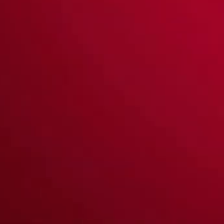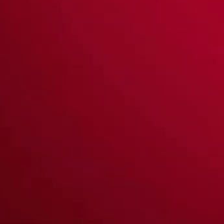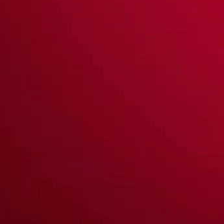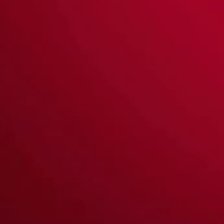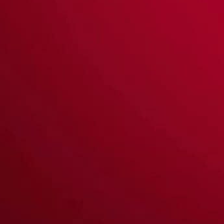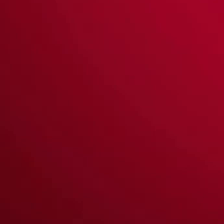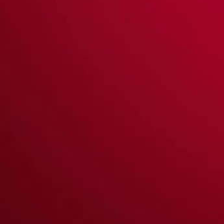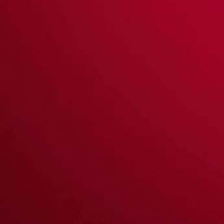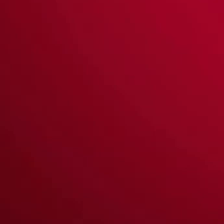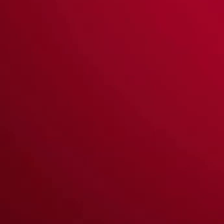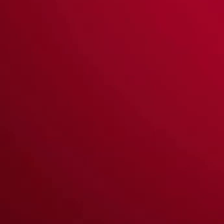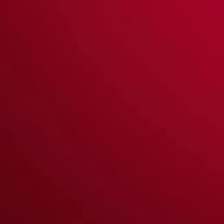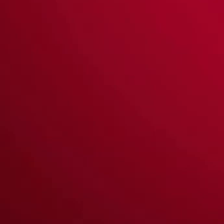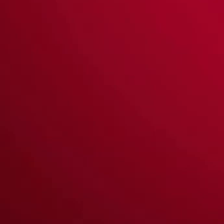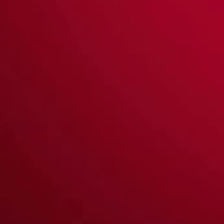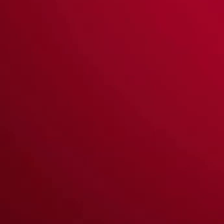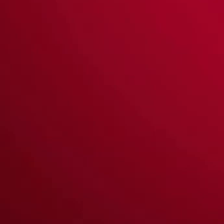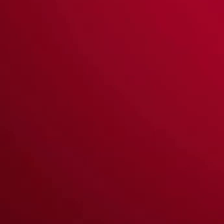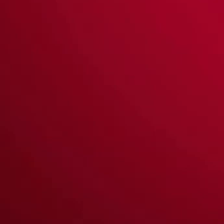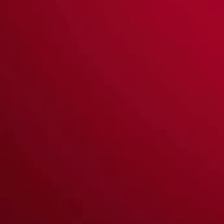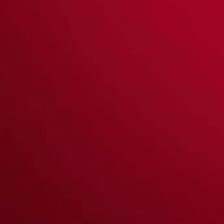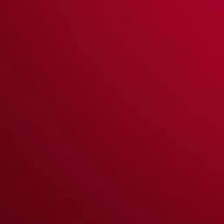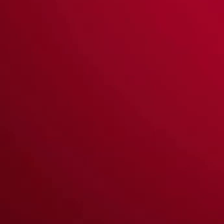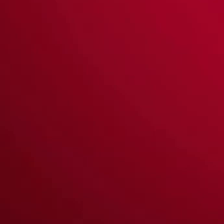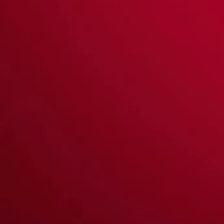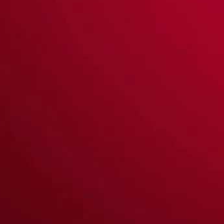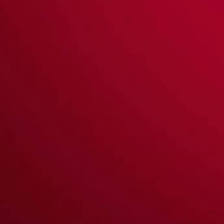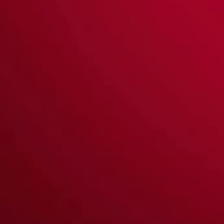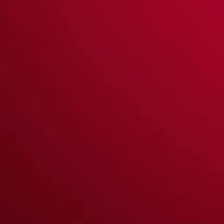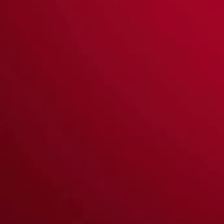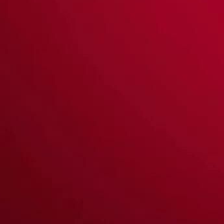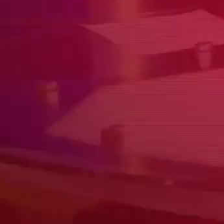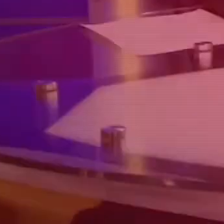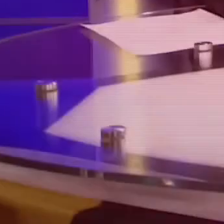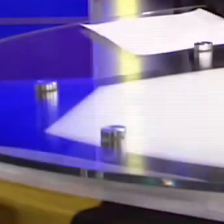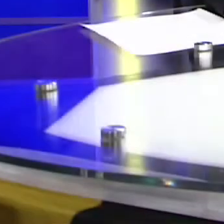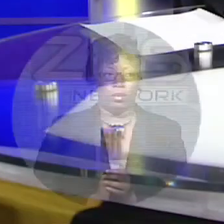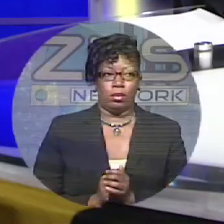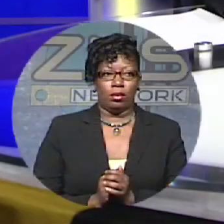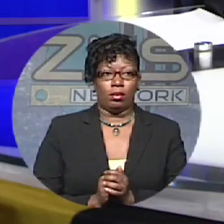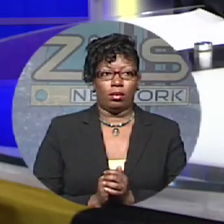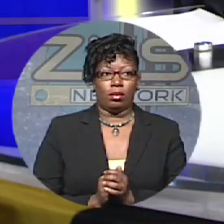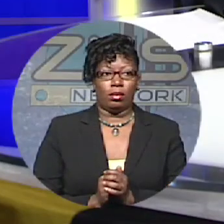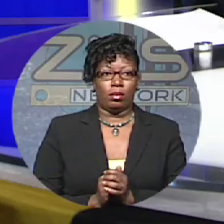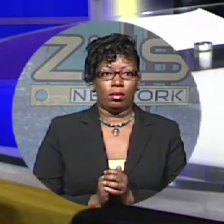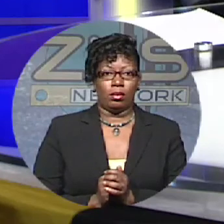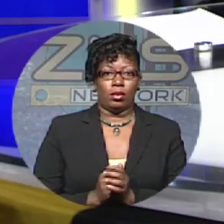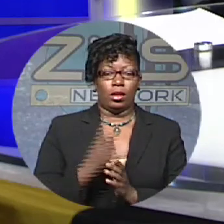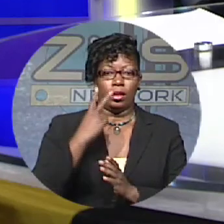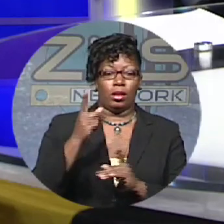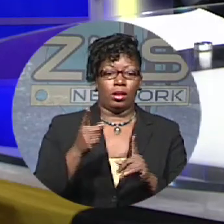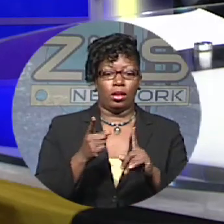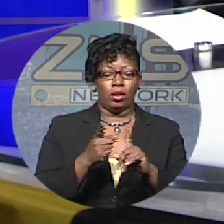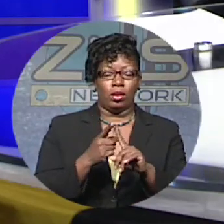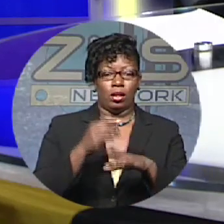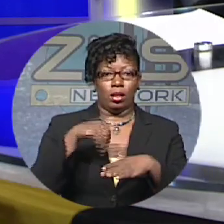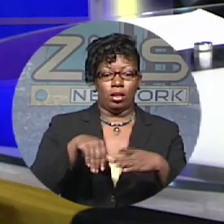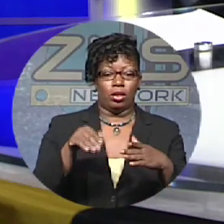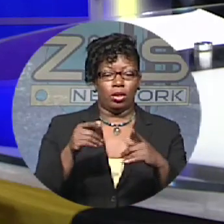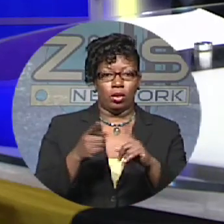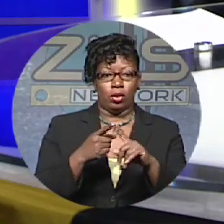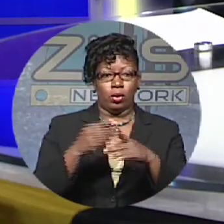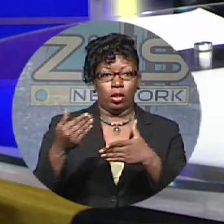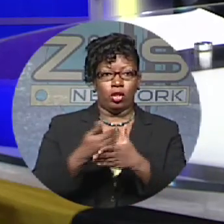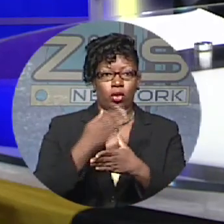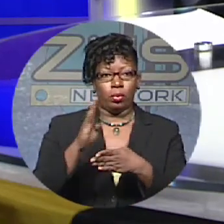portion of the news brought to you by McDonald's. McDonald's, I'm loving it. Looking to tap into a new business